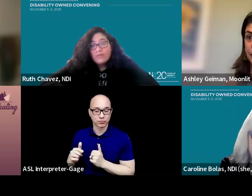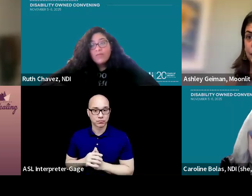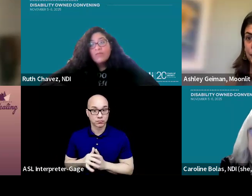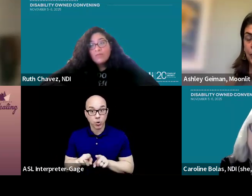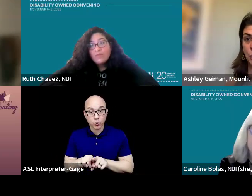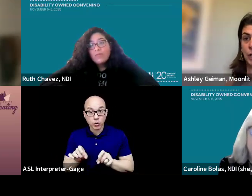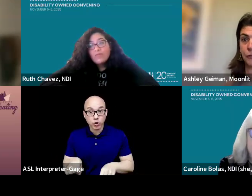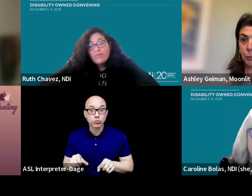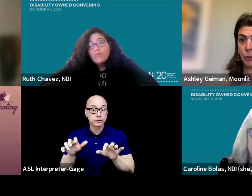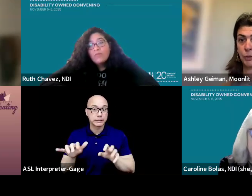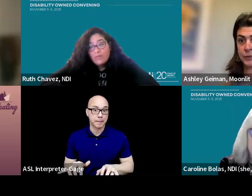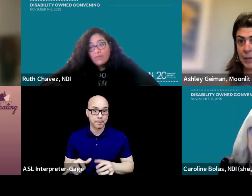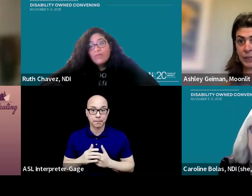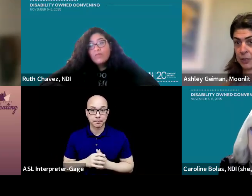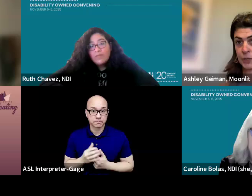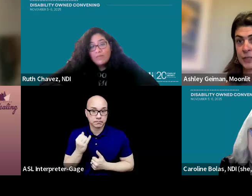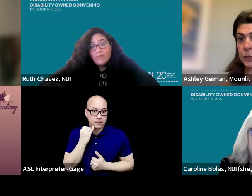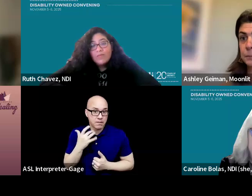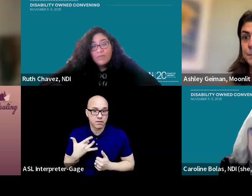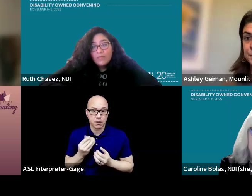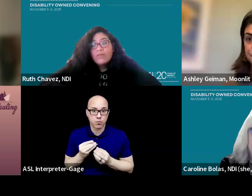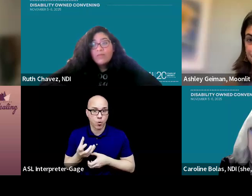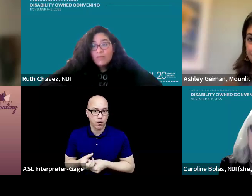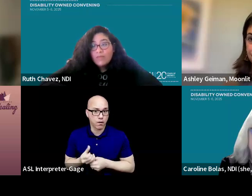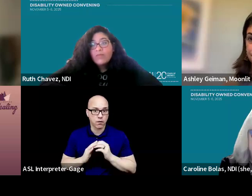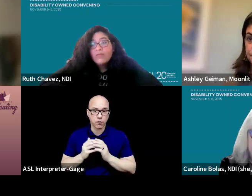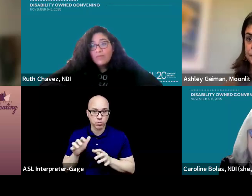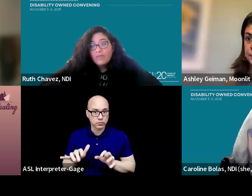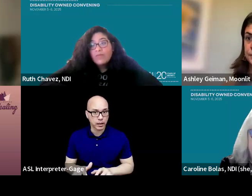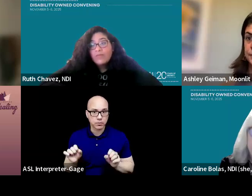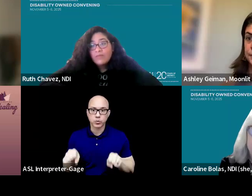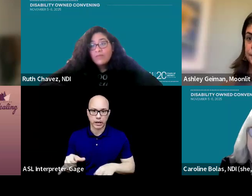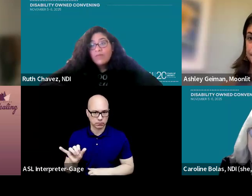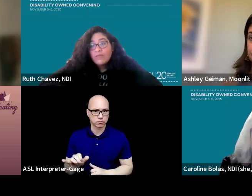you know, if you feel more comfortable typing, you can do that too.